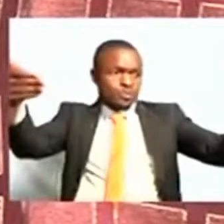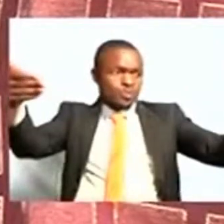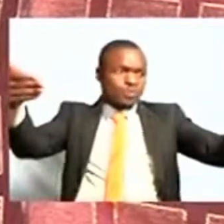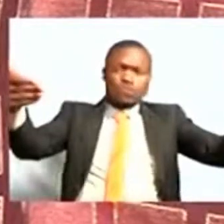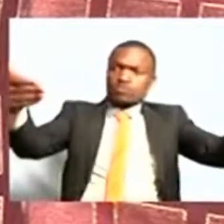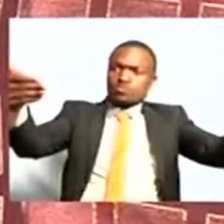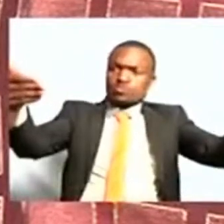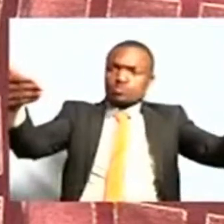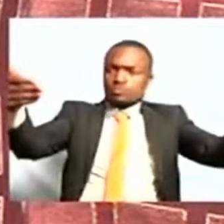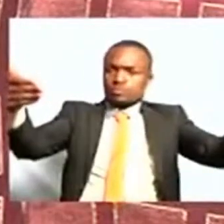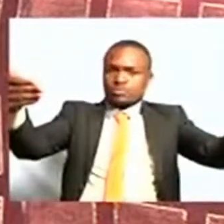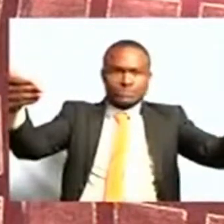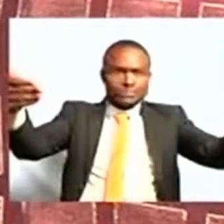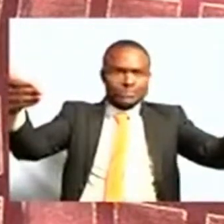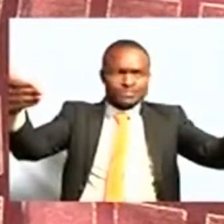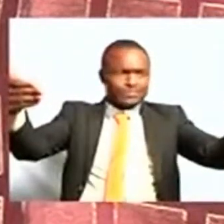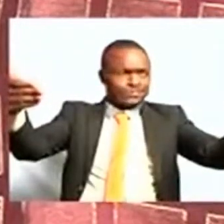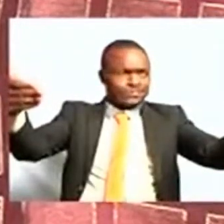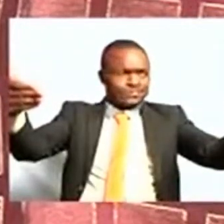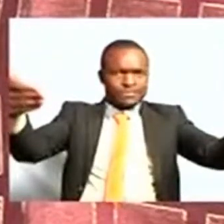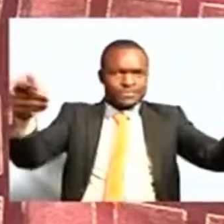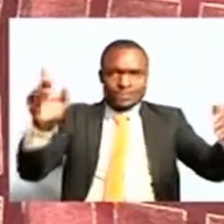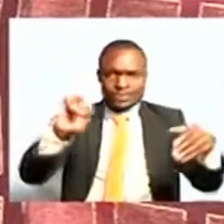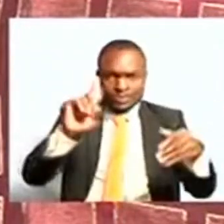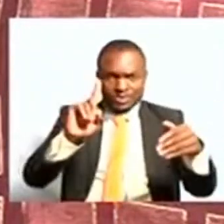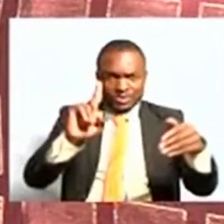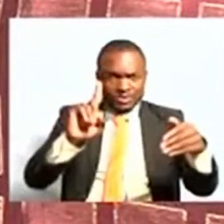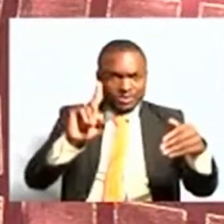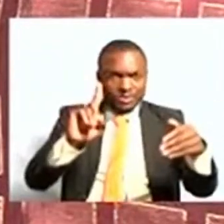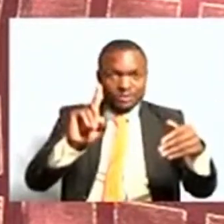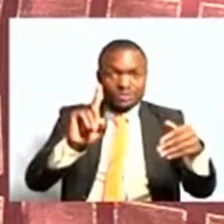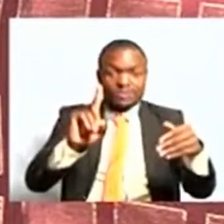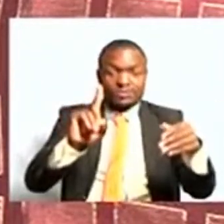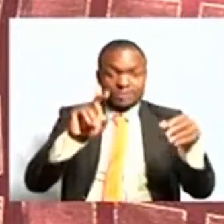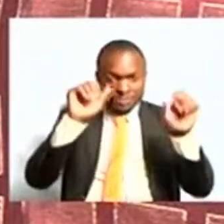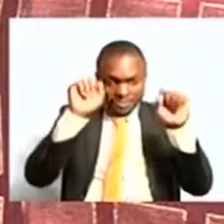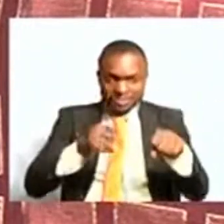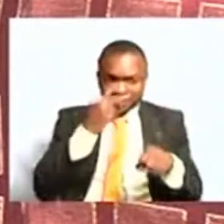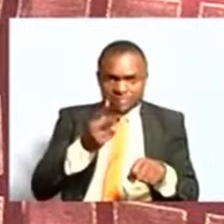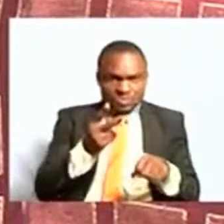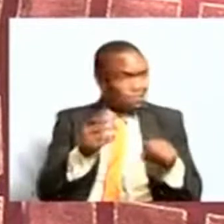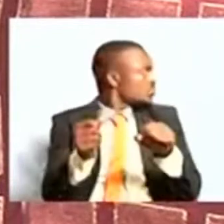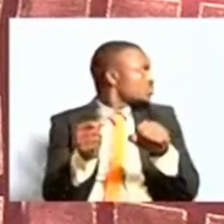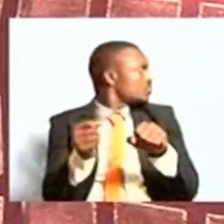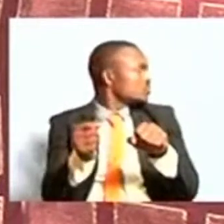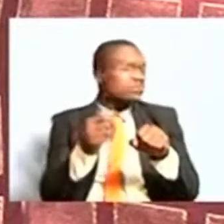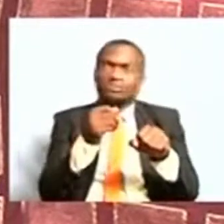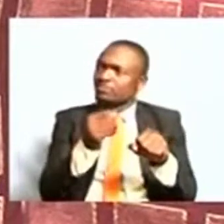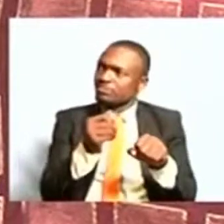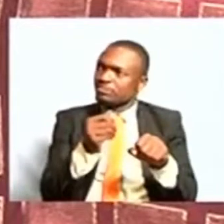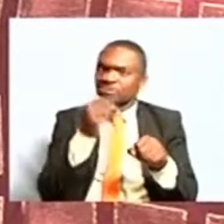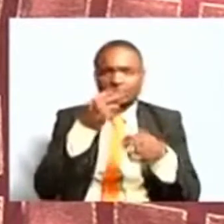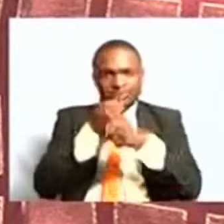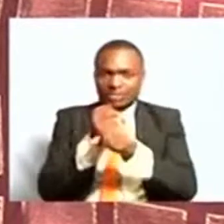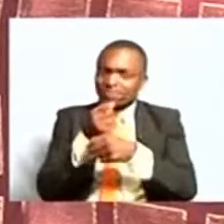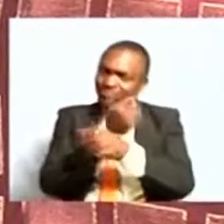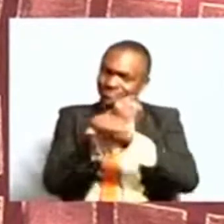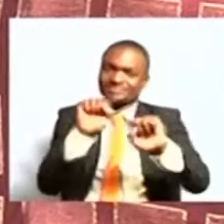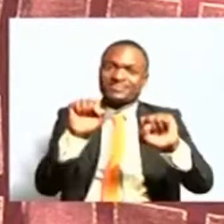that you check where you're turning. Physically, you can physically look behind to ensure that you're safe.